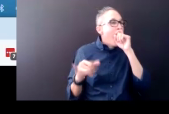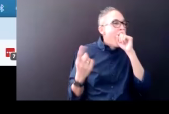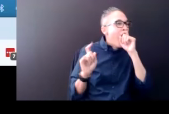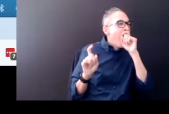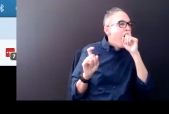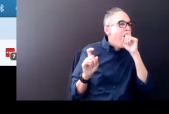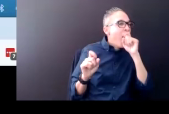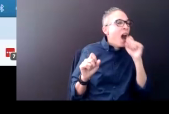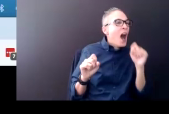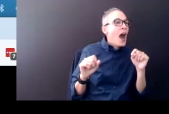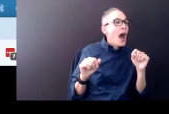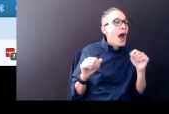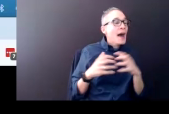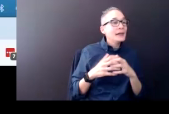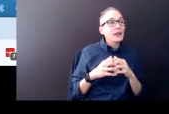here?